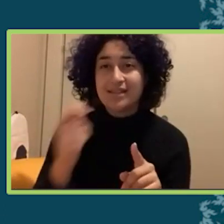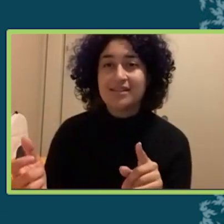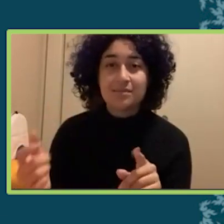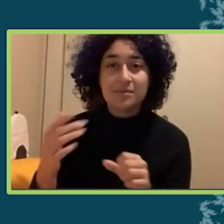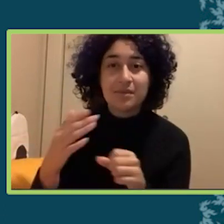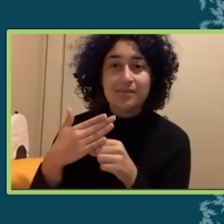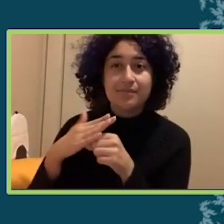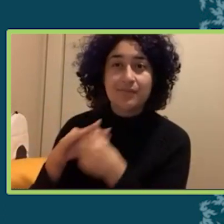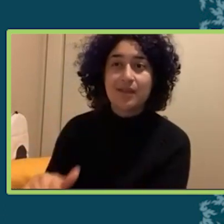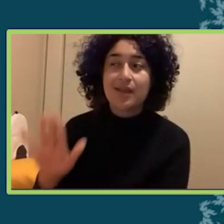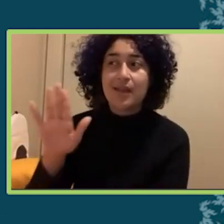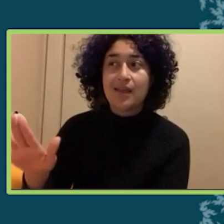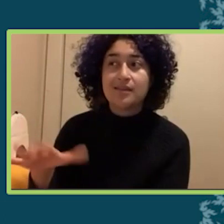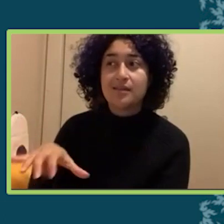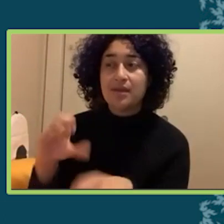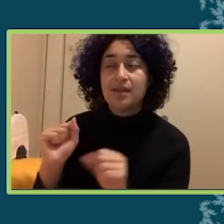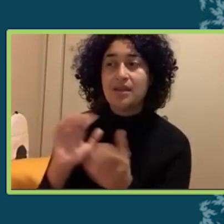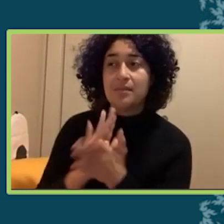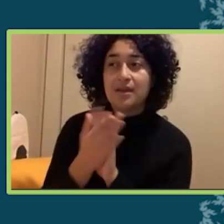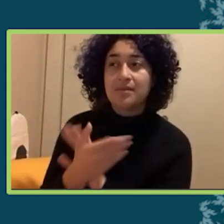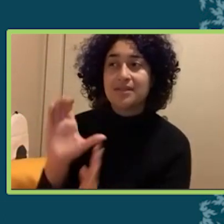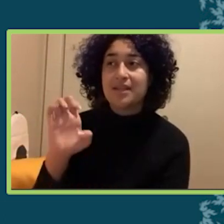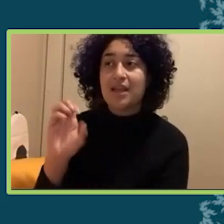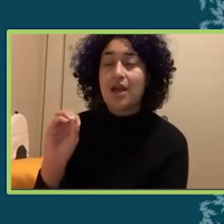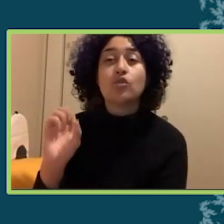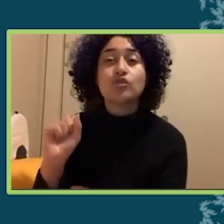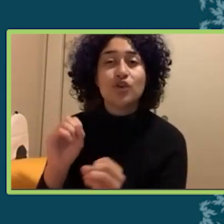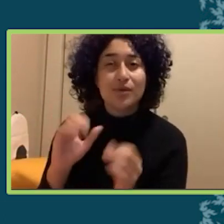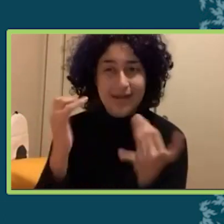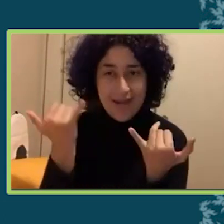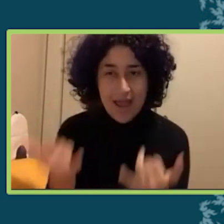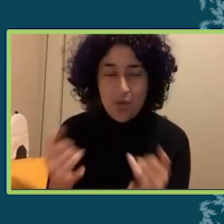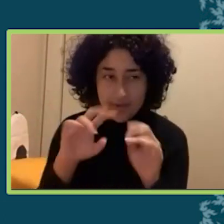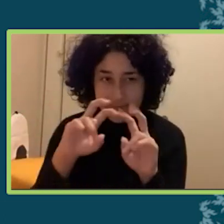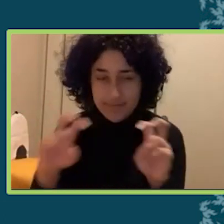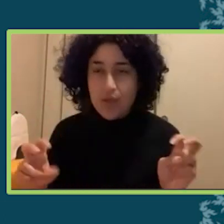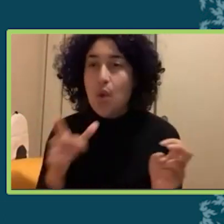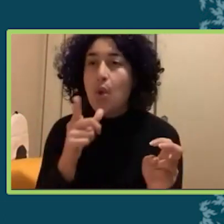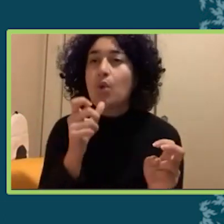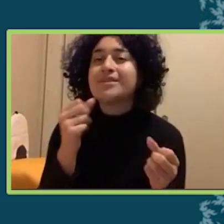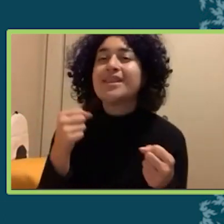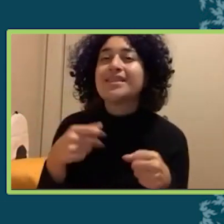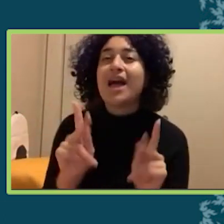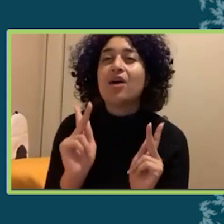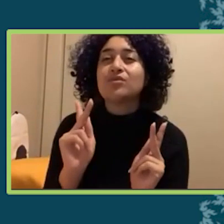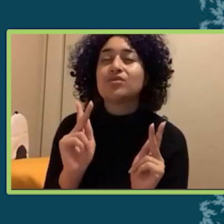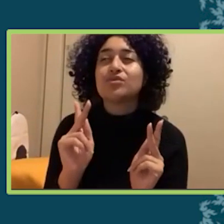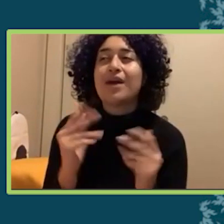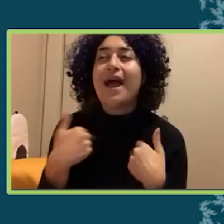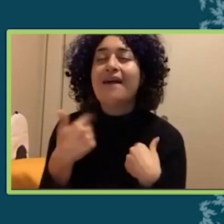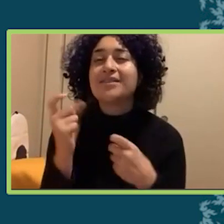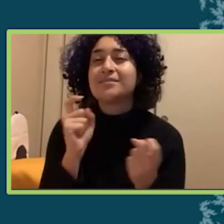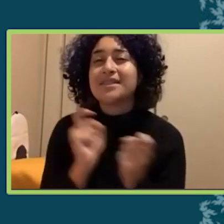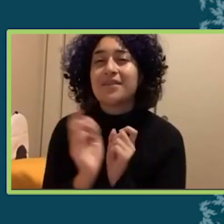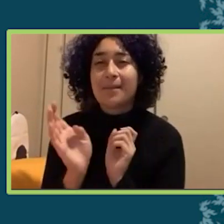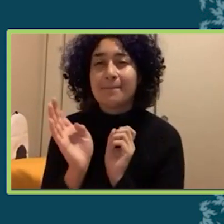be a CEO. And so the intersection of who's allowed to get away with certain behaviors versus who that